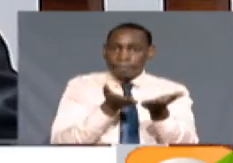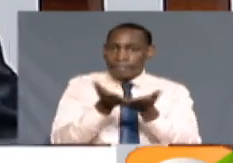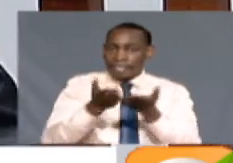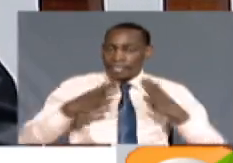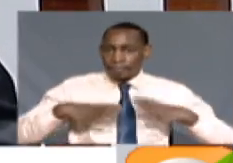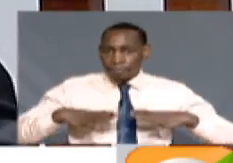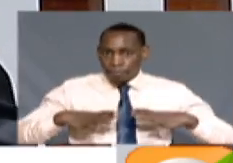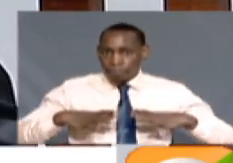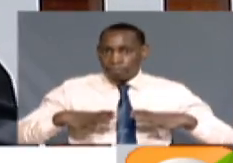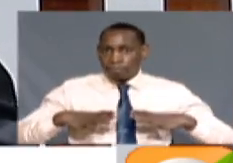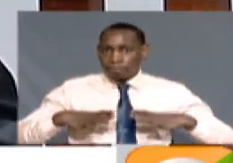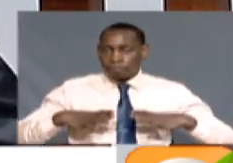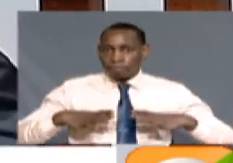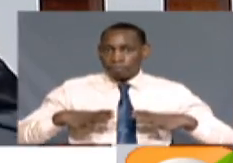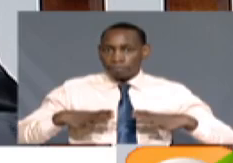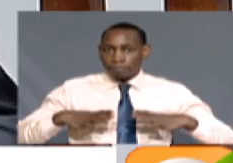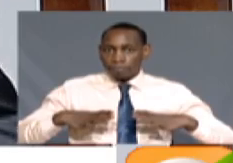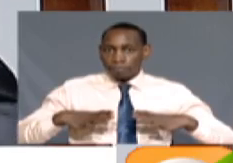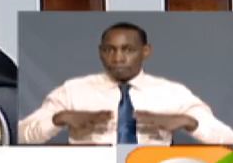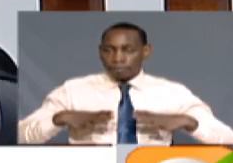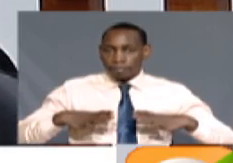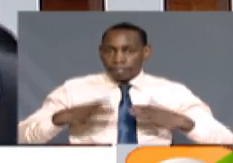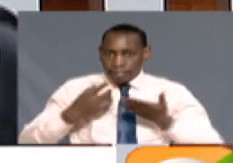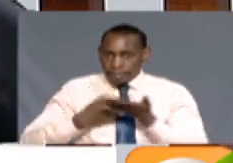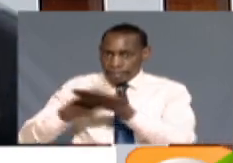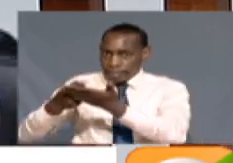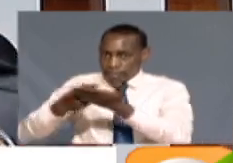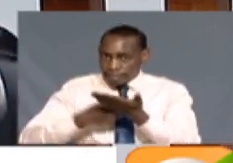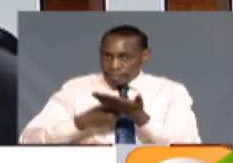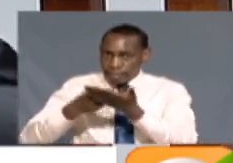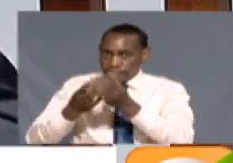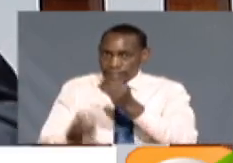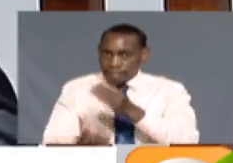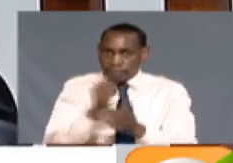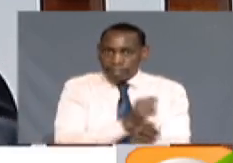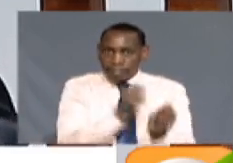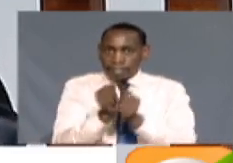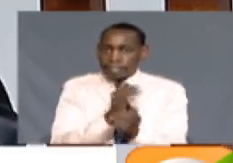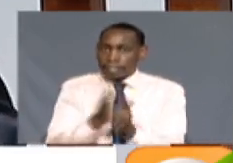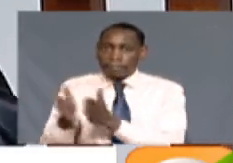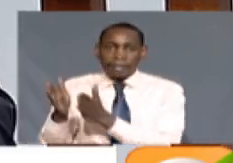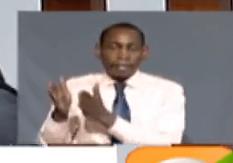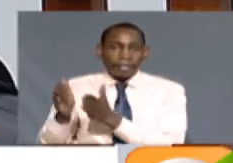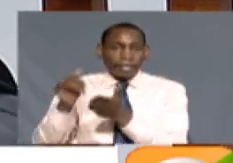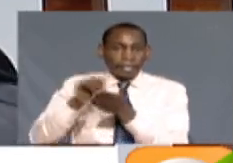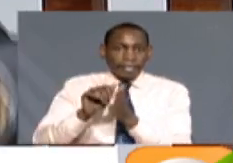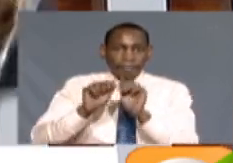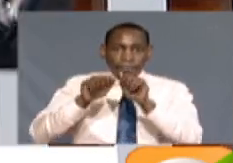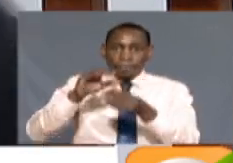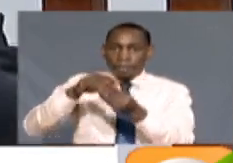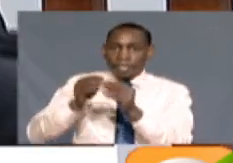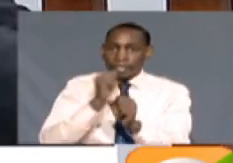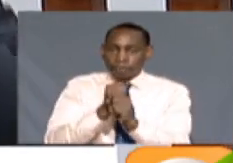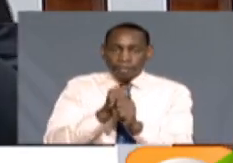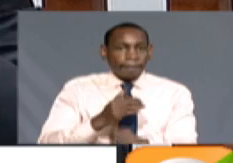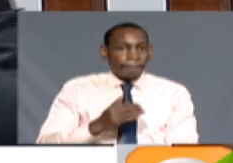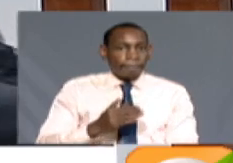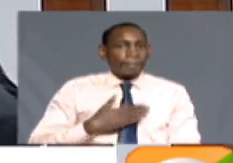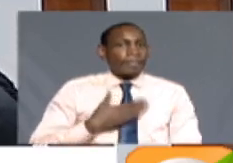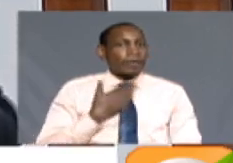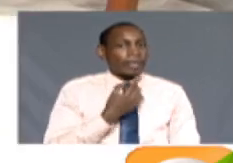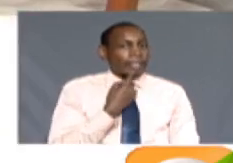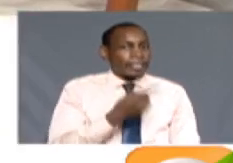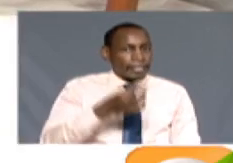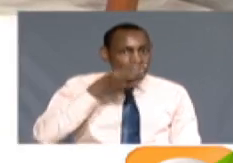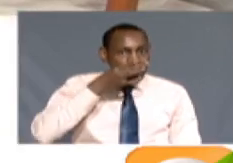entrepreneurs, and you come up with a strategic plan that will create employment. Let me tell you,